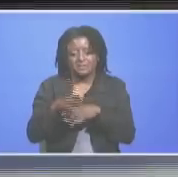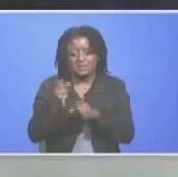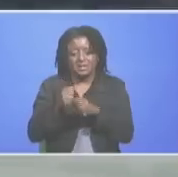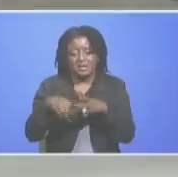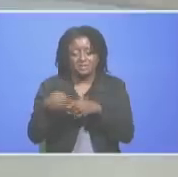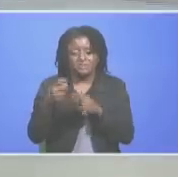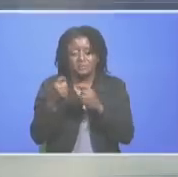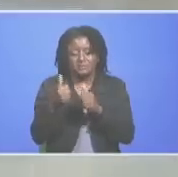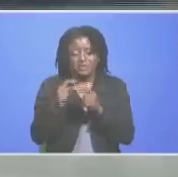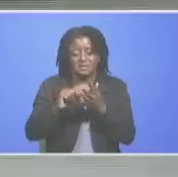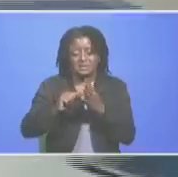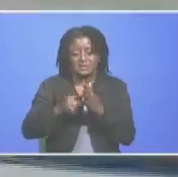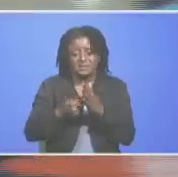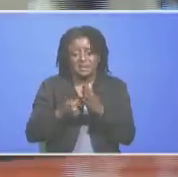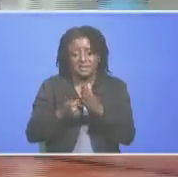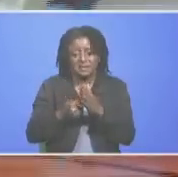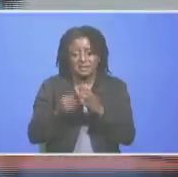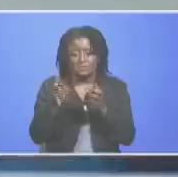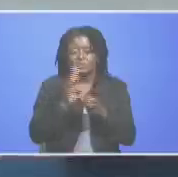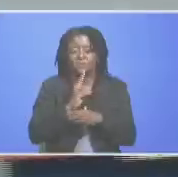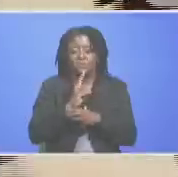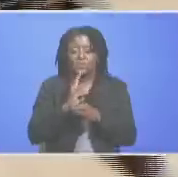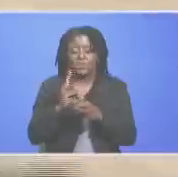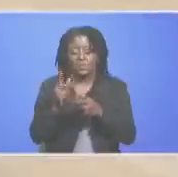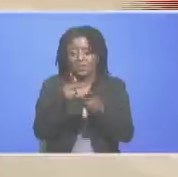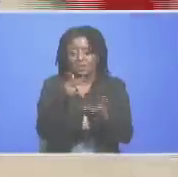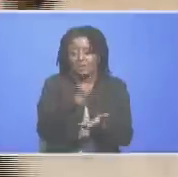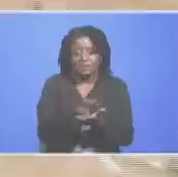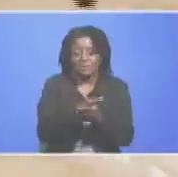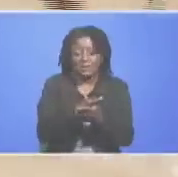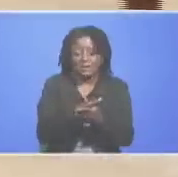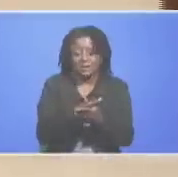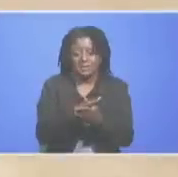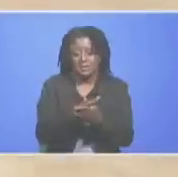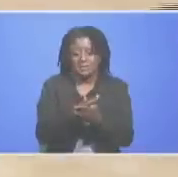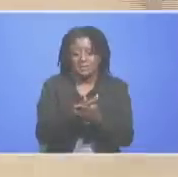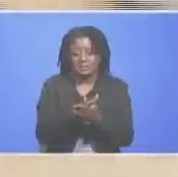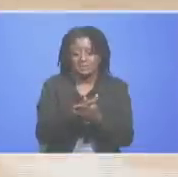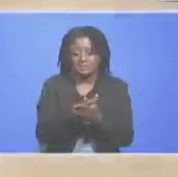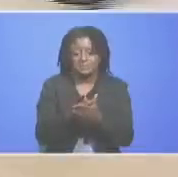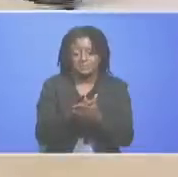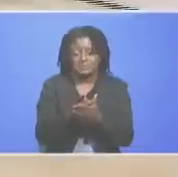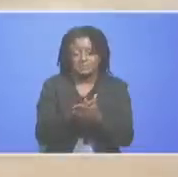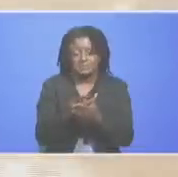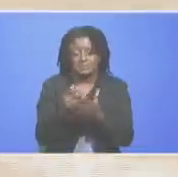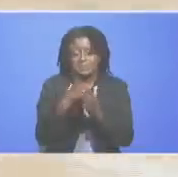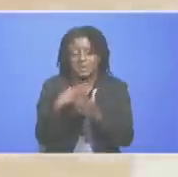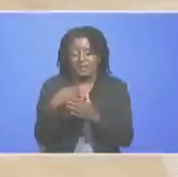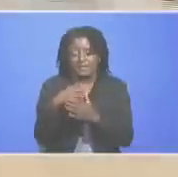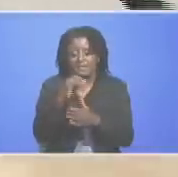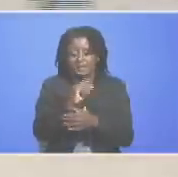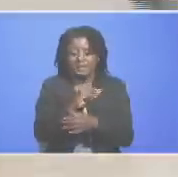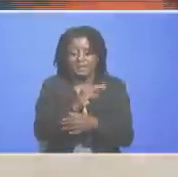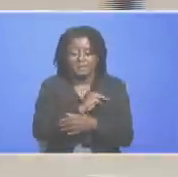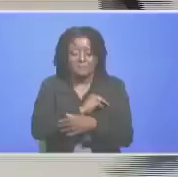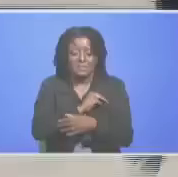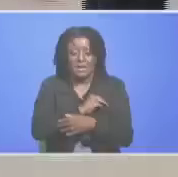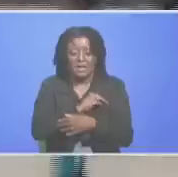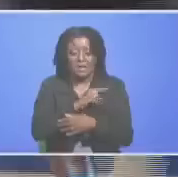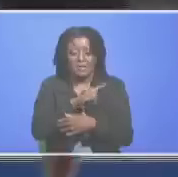to a fast start, the Water Park Predators struggled down the stretch, and the Cove and Palos took full advantage, winning in come-from-behind